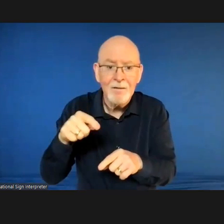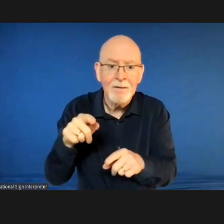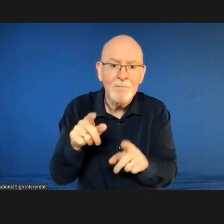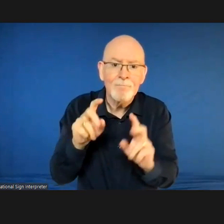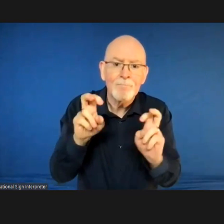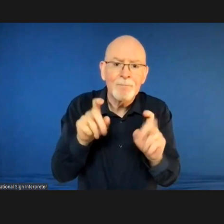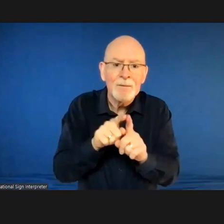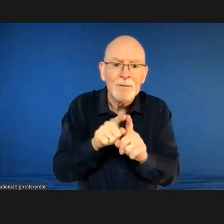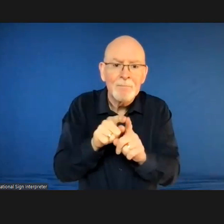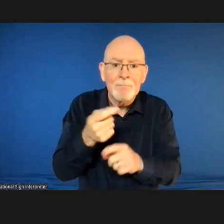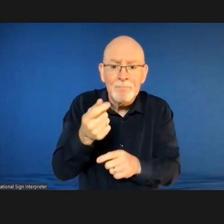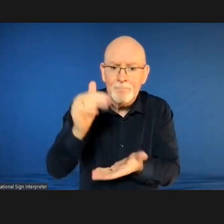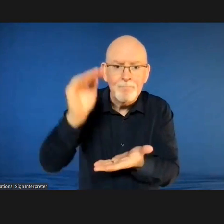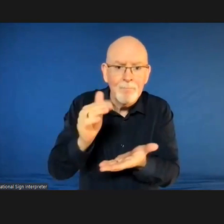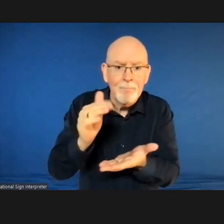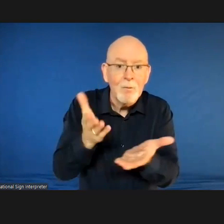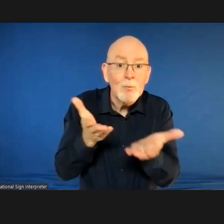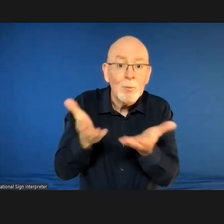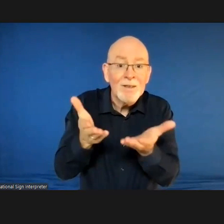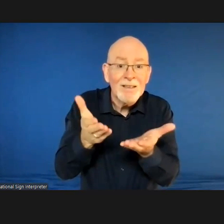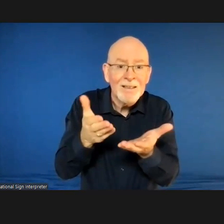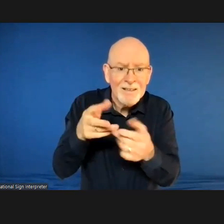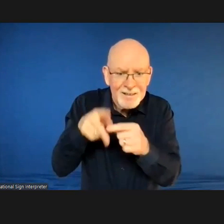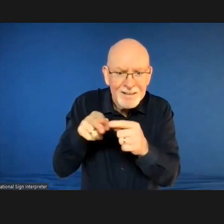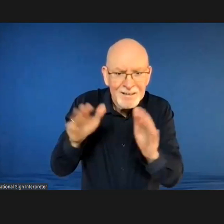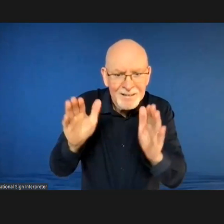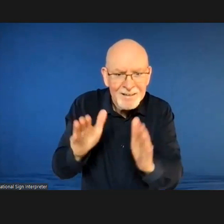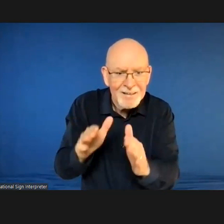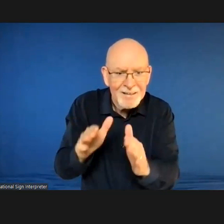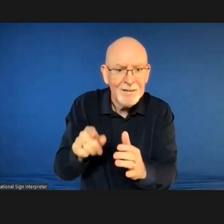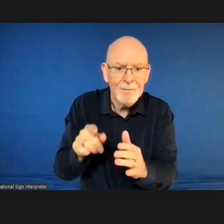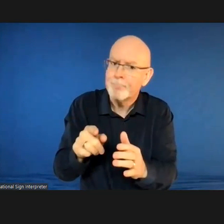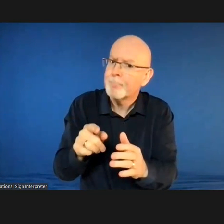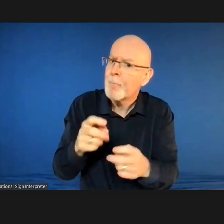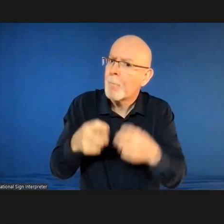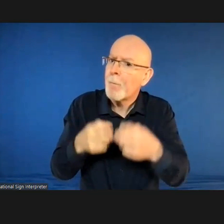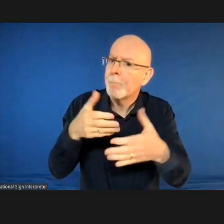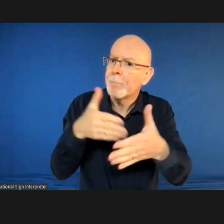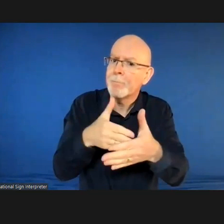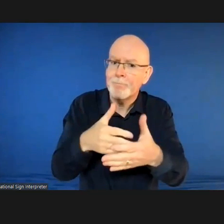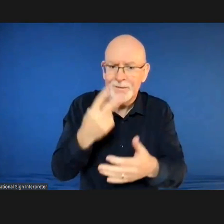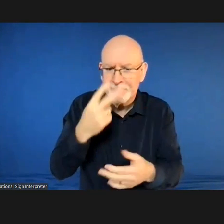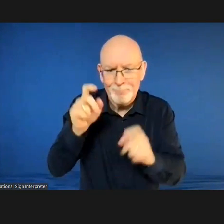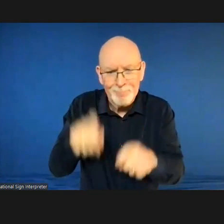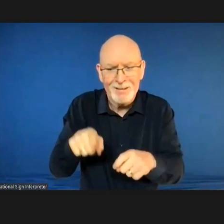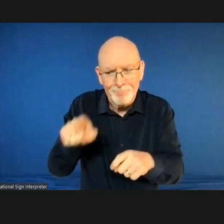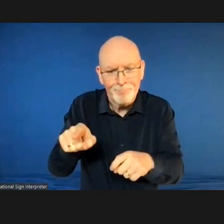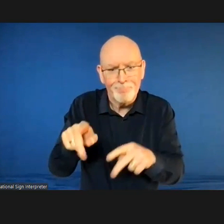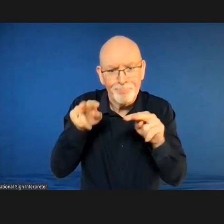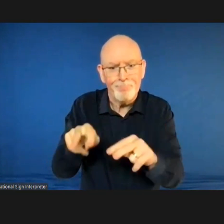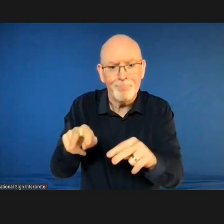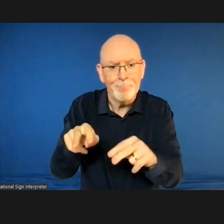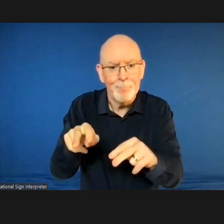implants, speech therapy, deaf schools are all extremely costly for all families, and almost all families in East